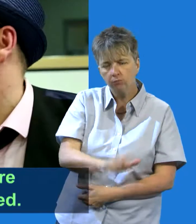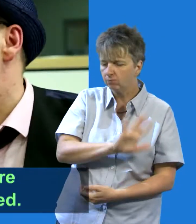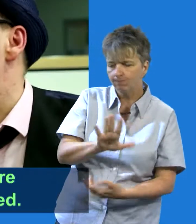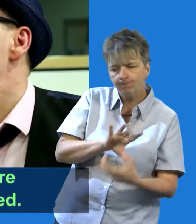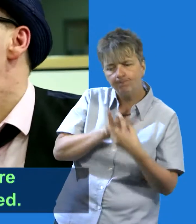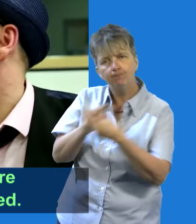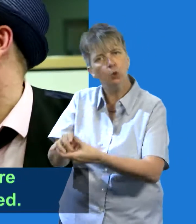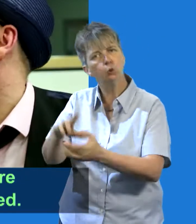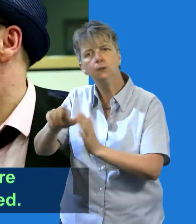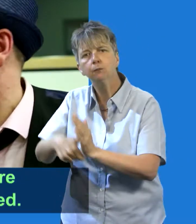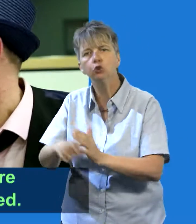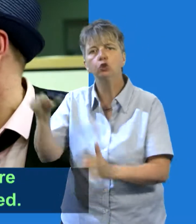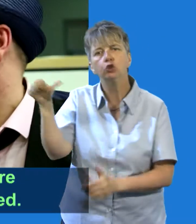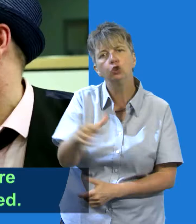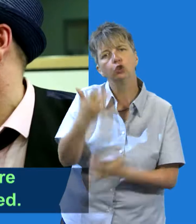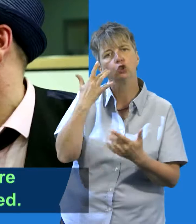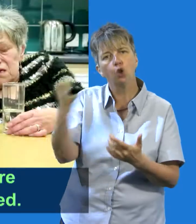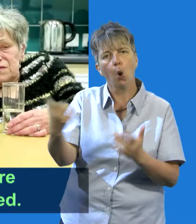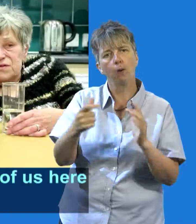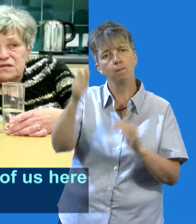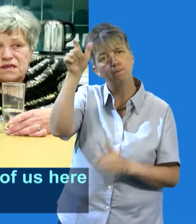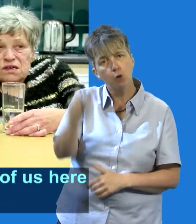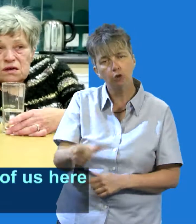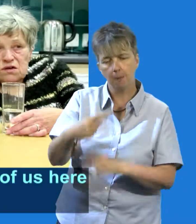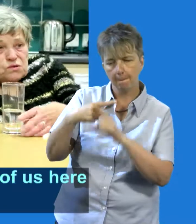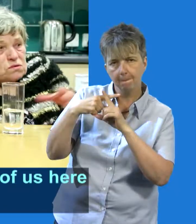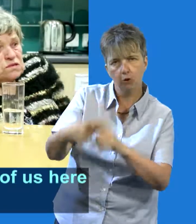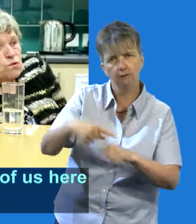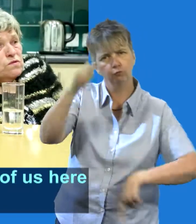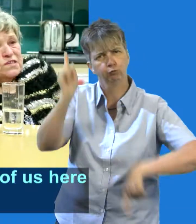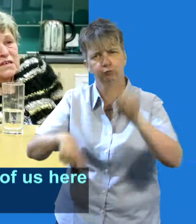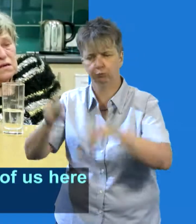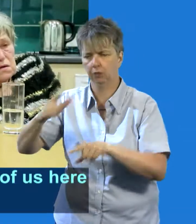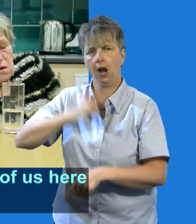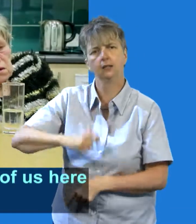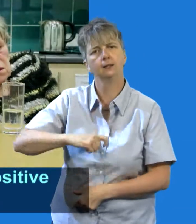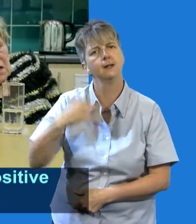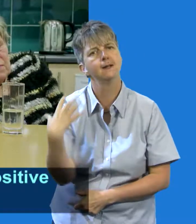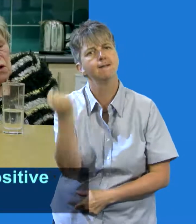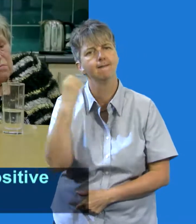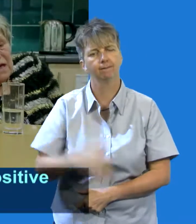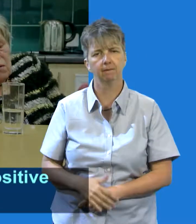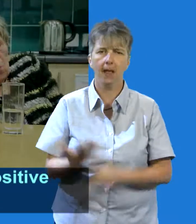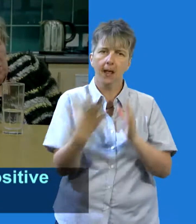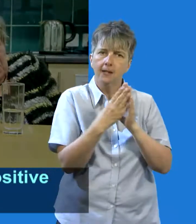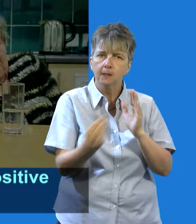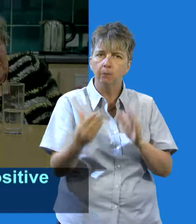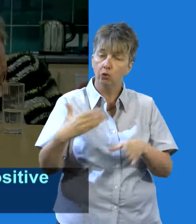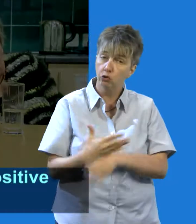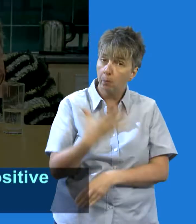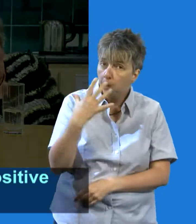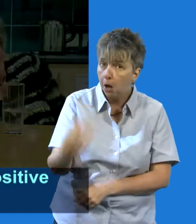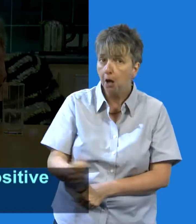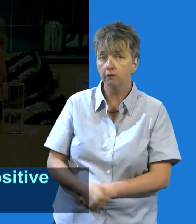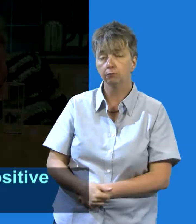they, rather than they were there because they were disabled. And the other thing is, there's 4 of us here, and I've not met a more